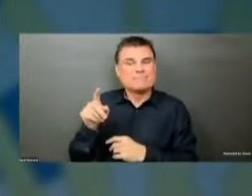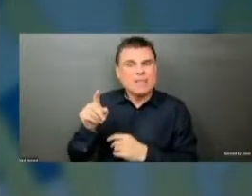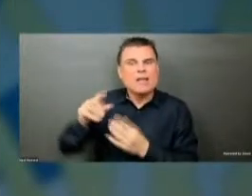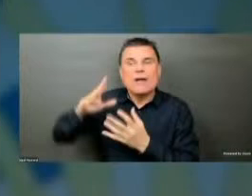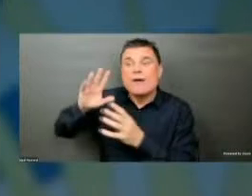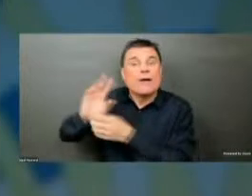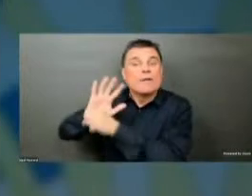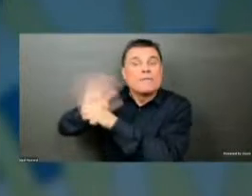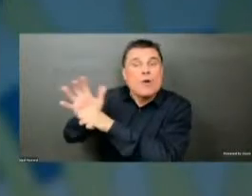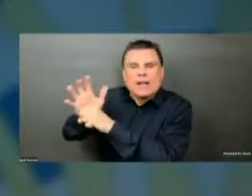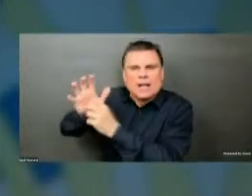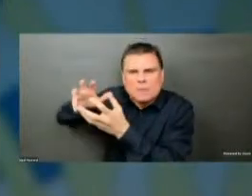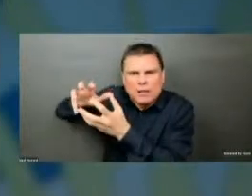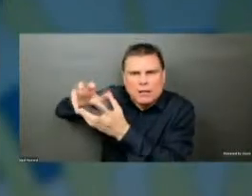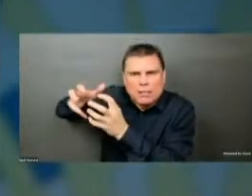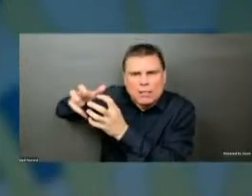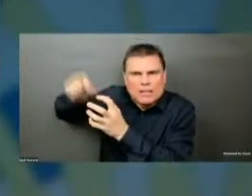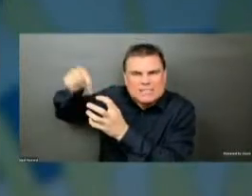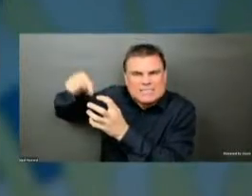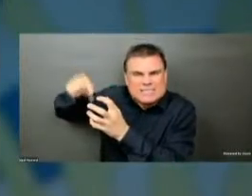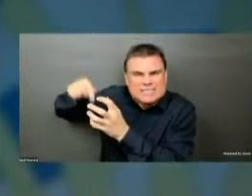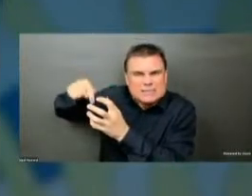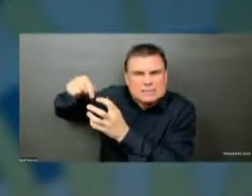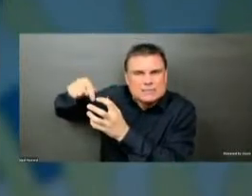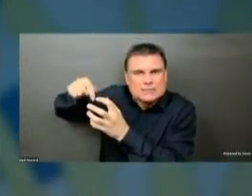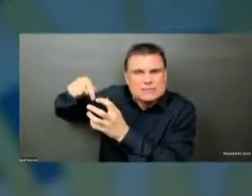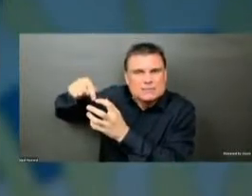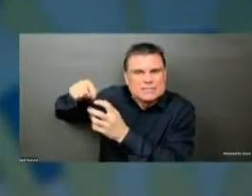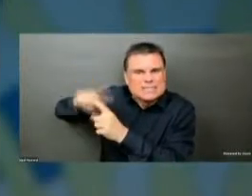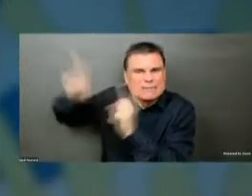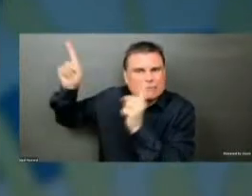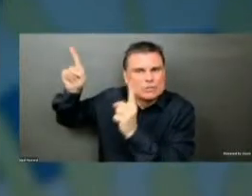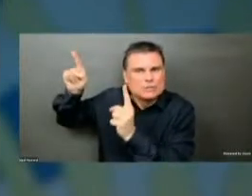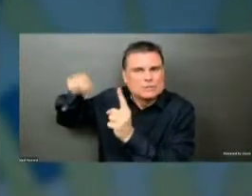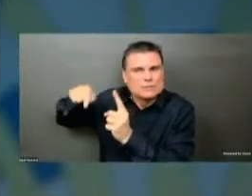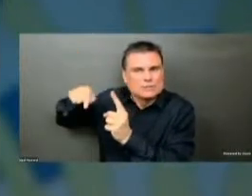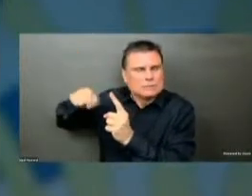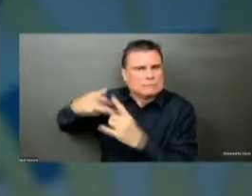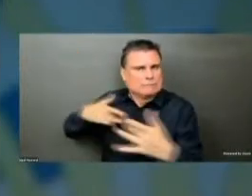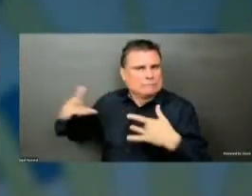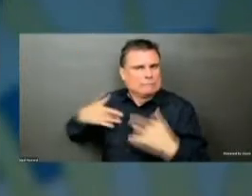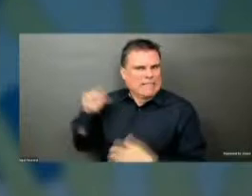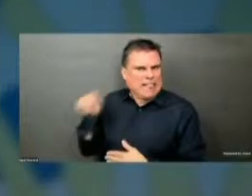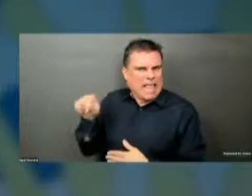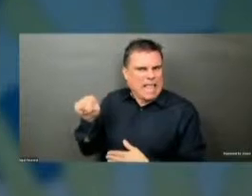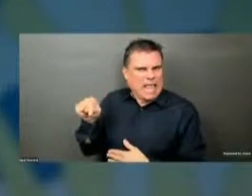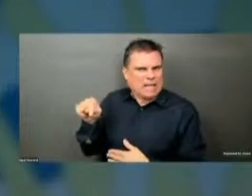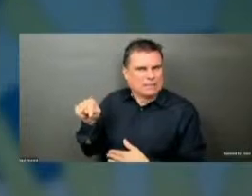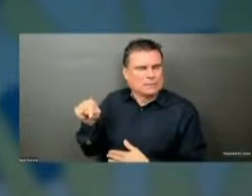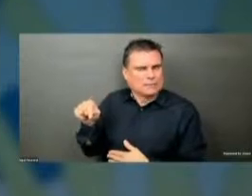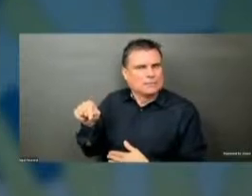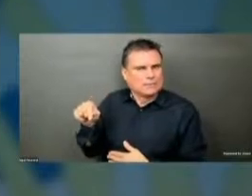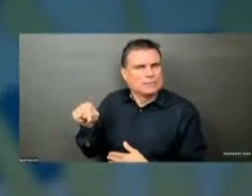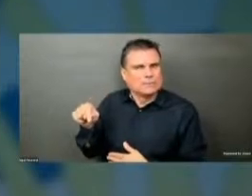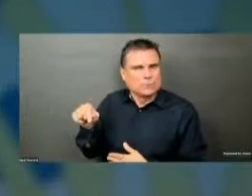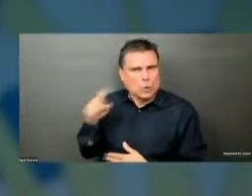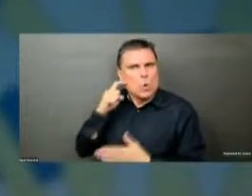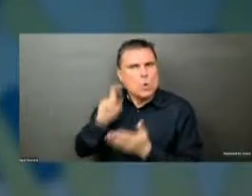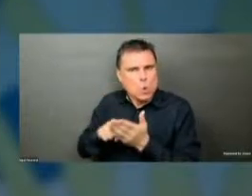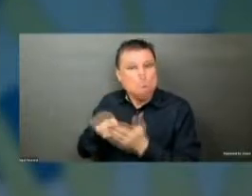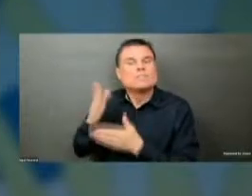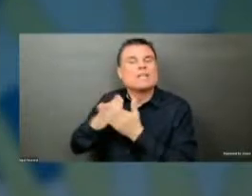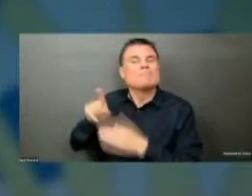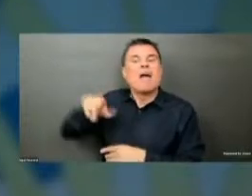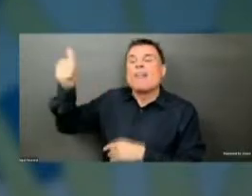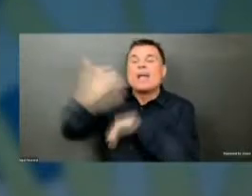led to increased transmission in some areas of the world. We see that in the UK, in places like Portugal and Ireland.